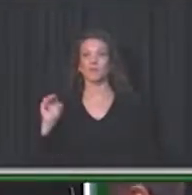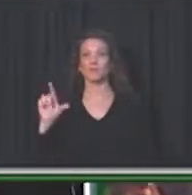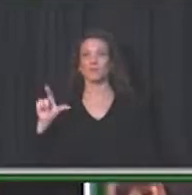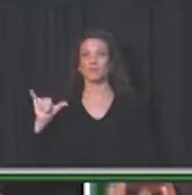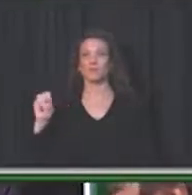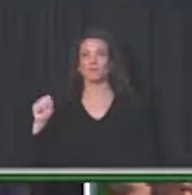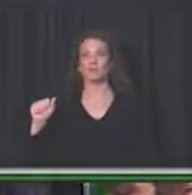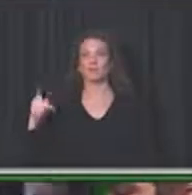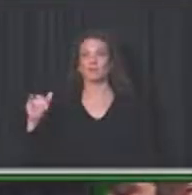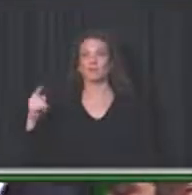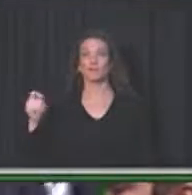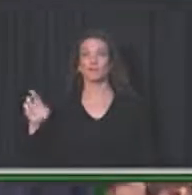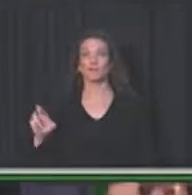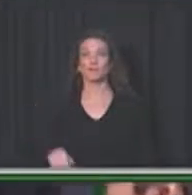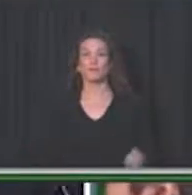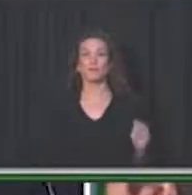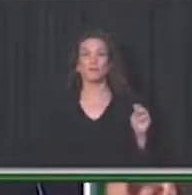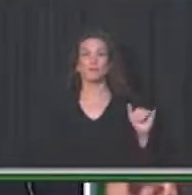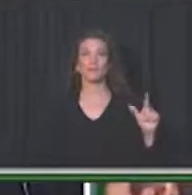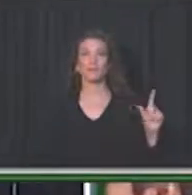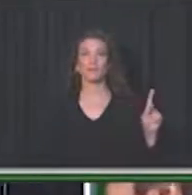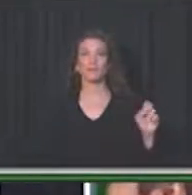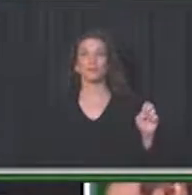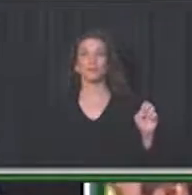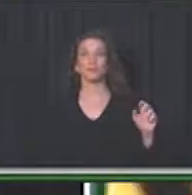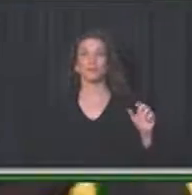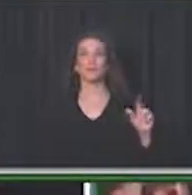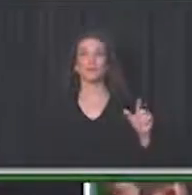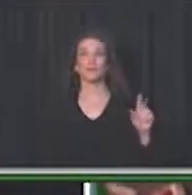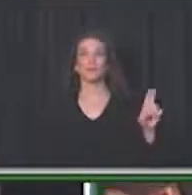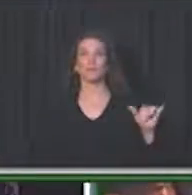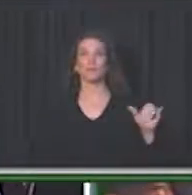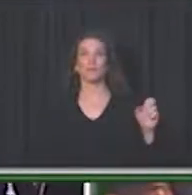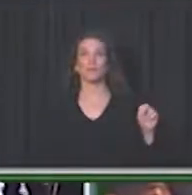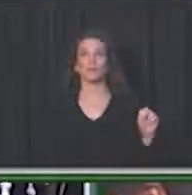Michael Llewellyn. Jared Harvey.